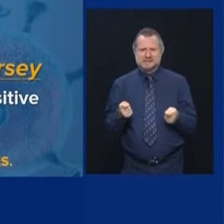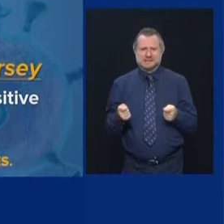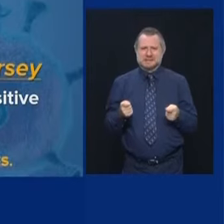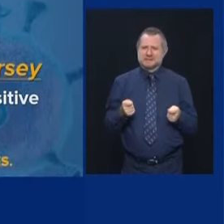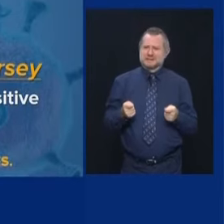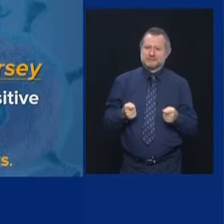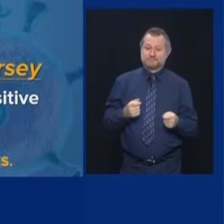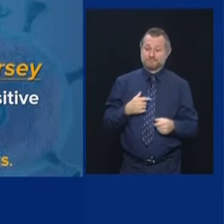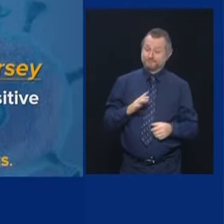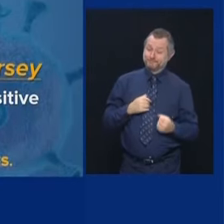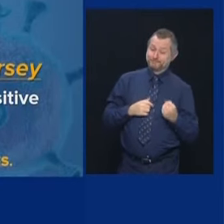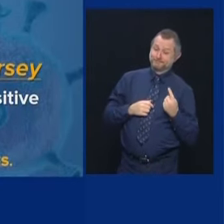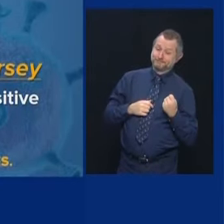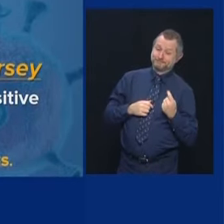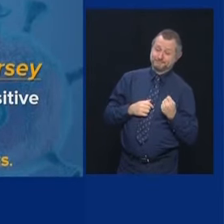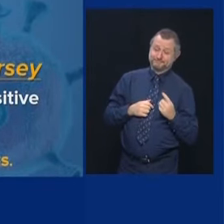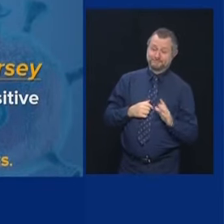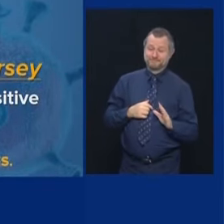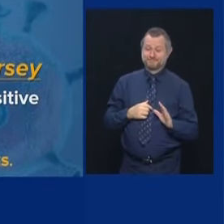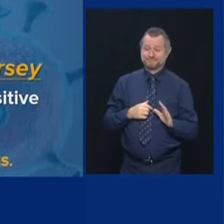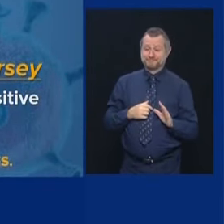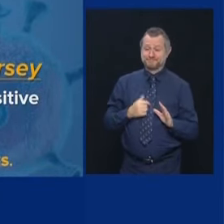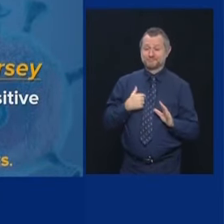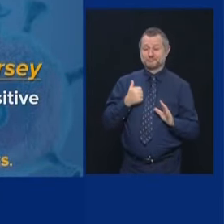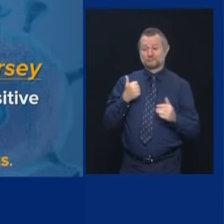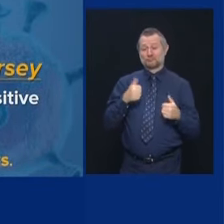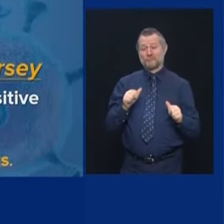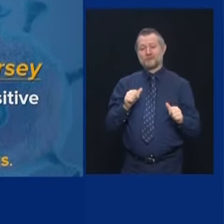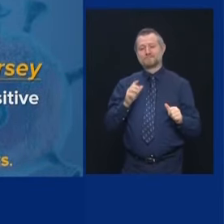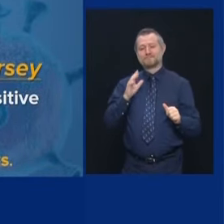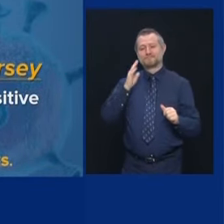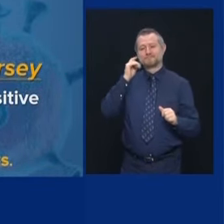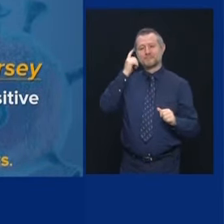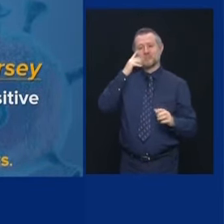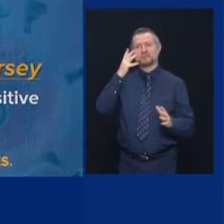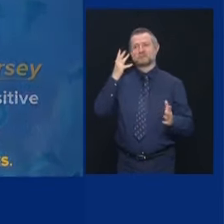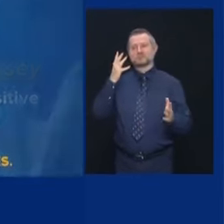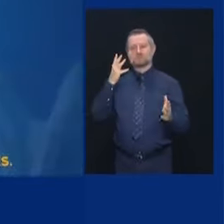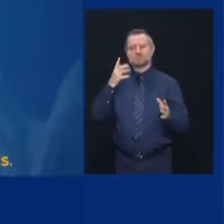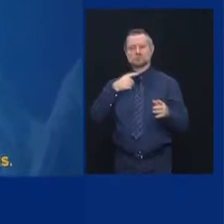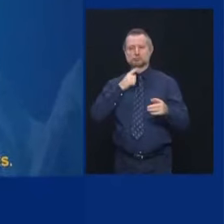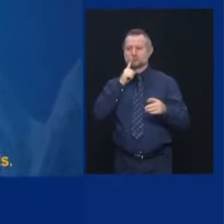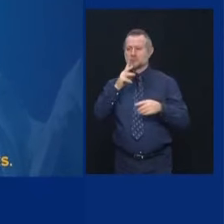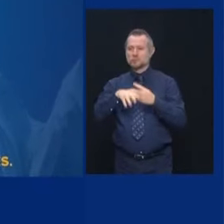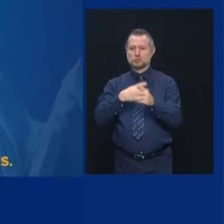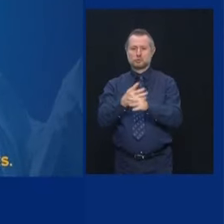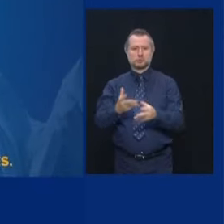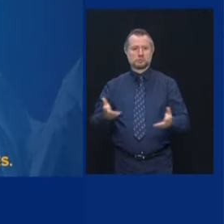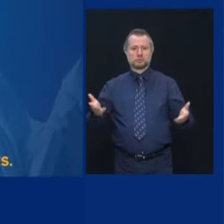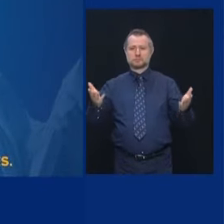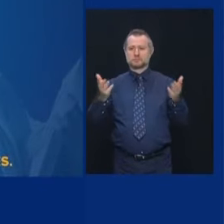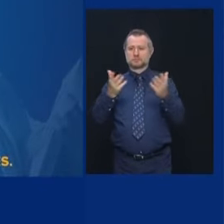But I'm also realistic, and these are the facts that surround us.